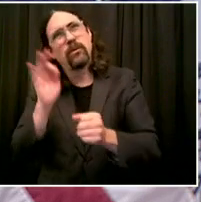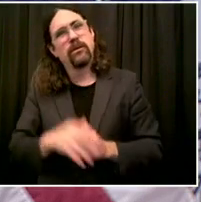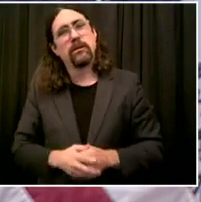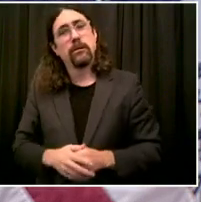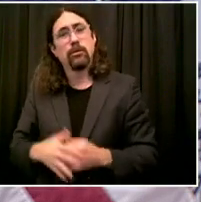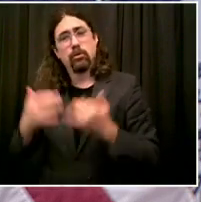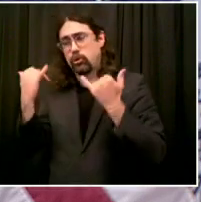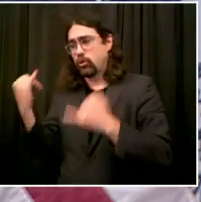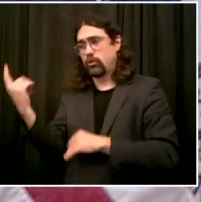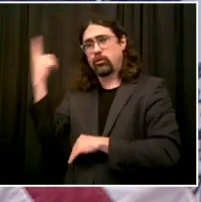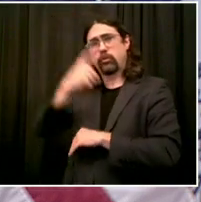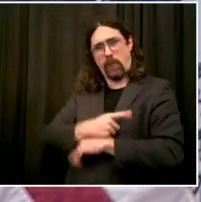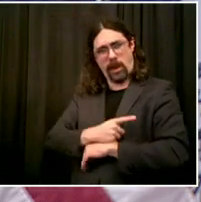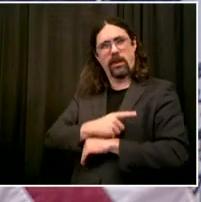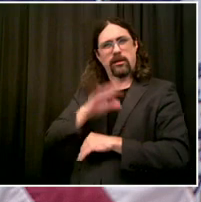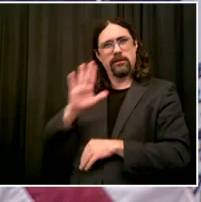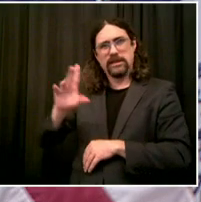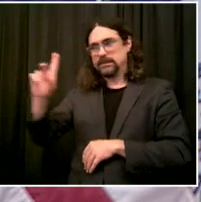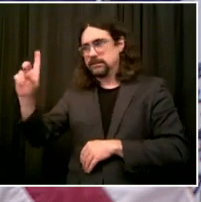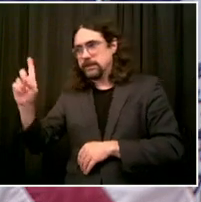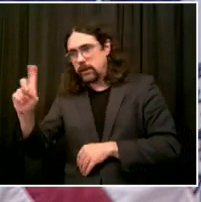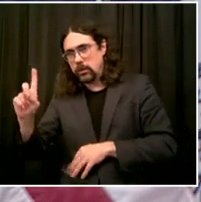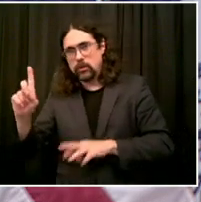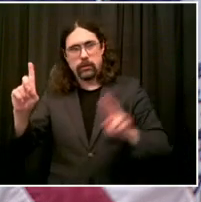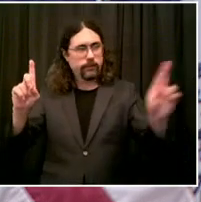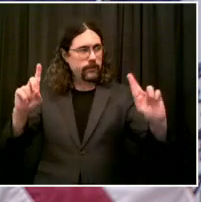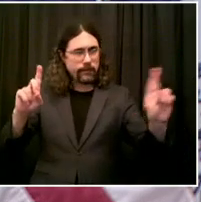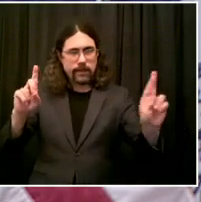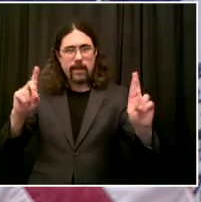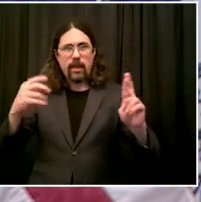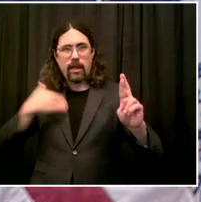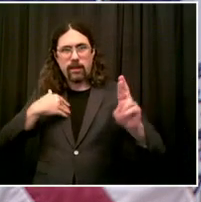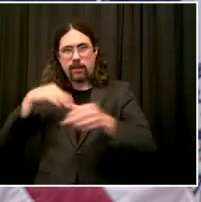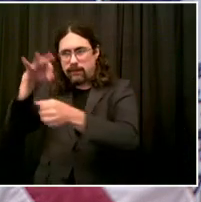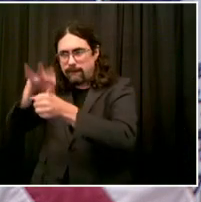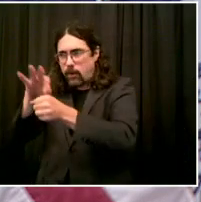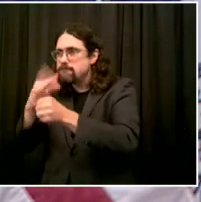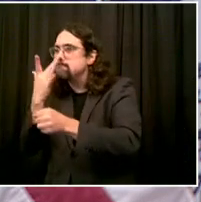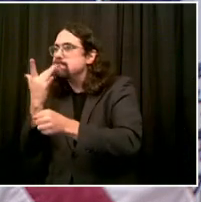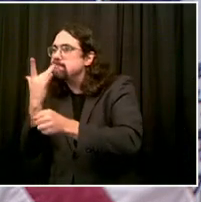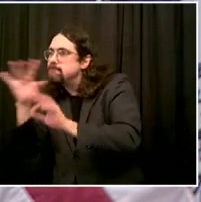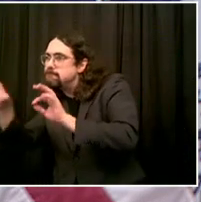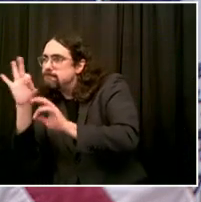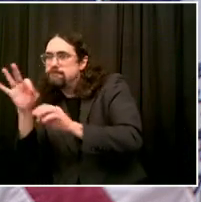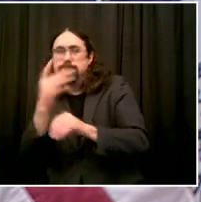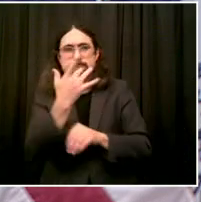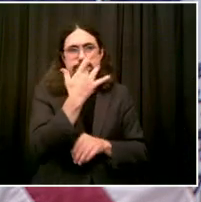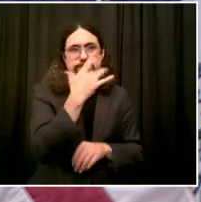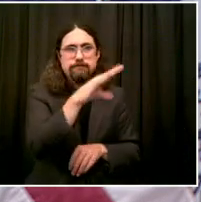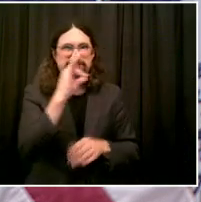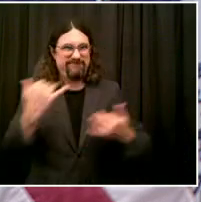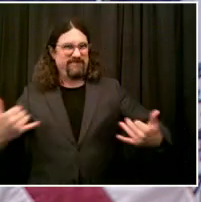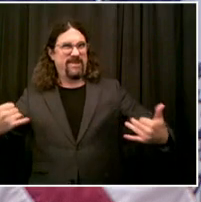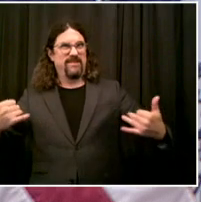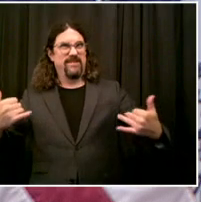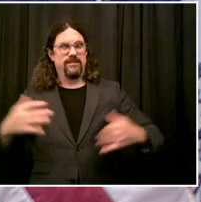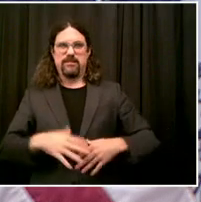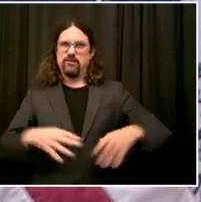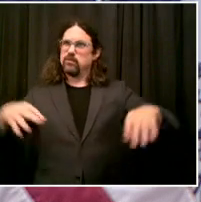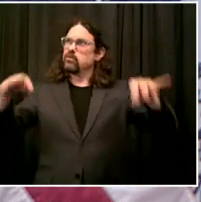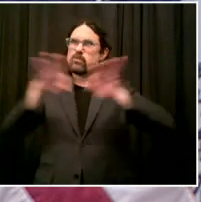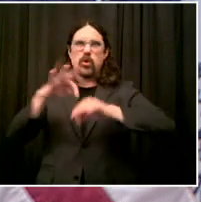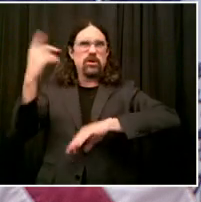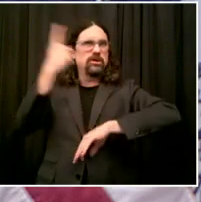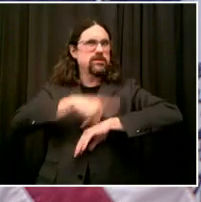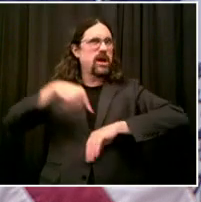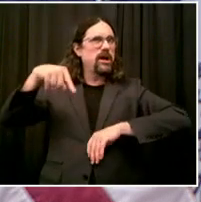city. I want to encourage everyone to participate. So like a lot of you, I voted by mail. Charlene and I got our absentee ballots and